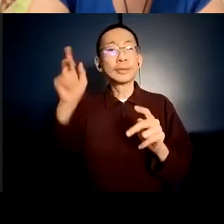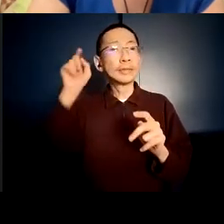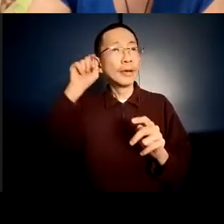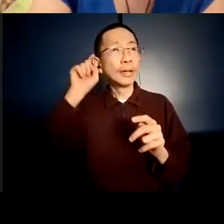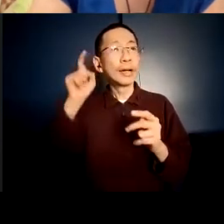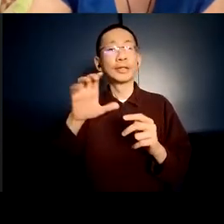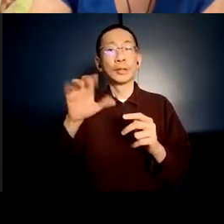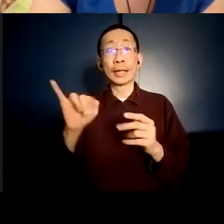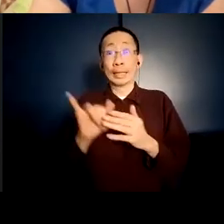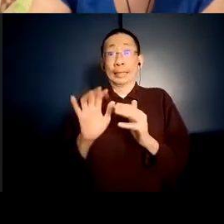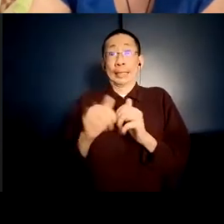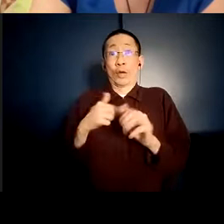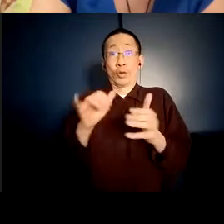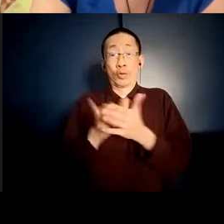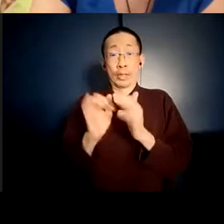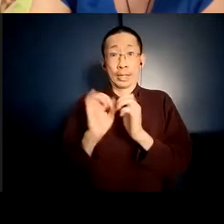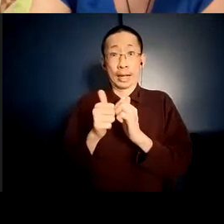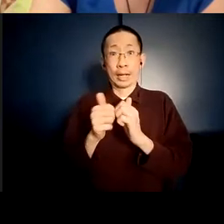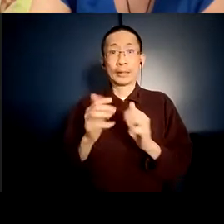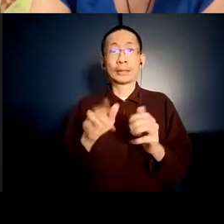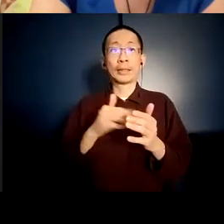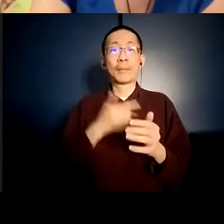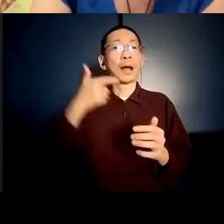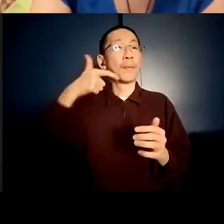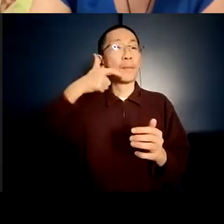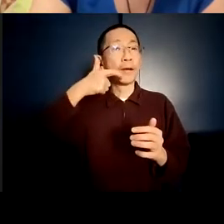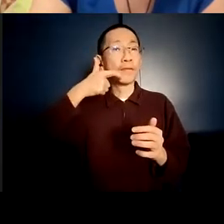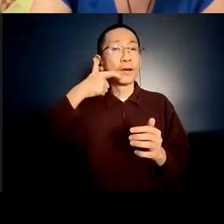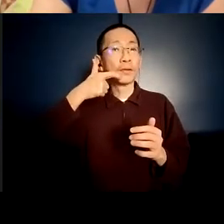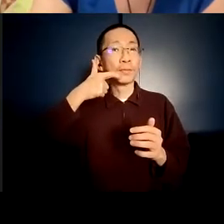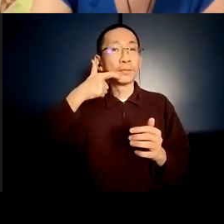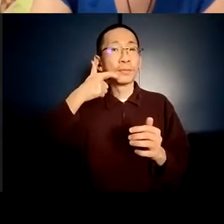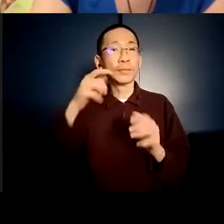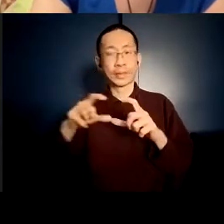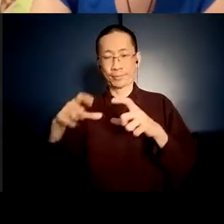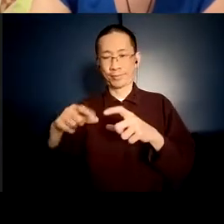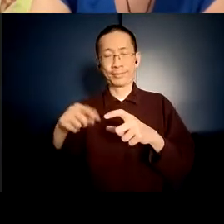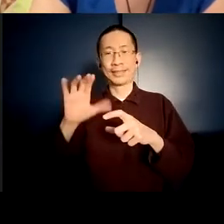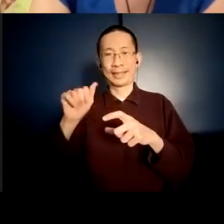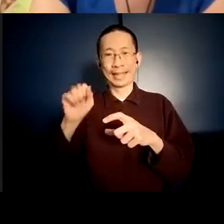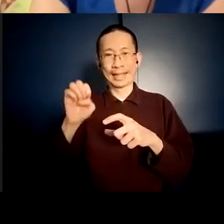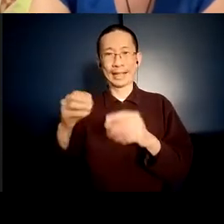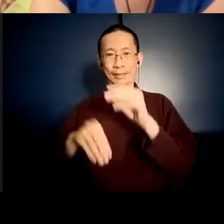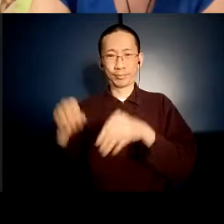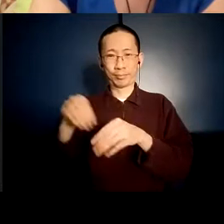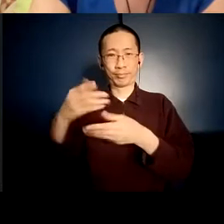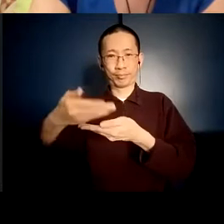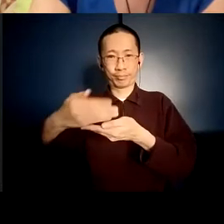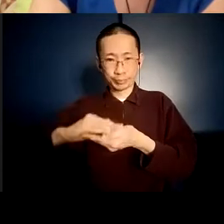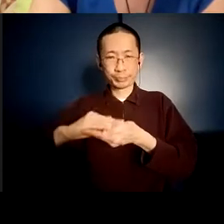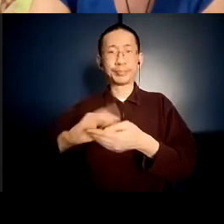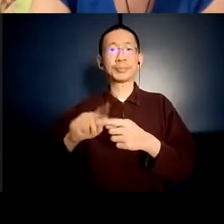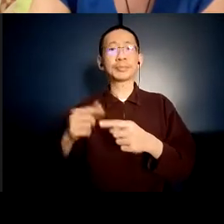And this is how I do it. So this is my microphone, and this is just a carrying case. But I have this